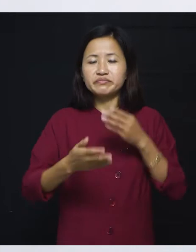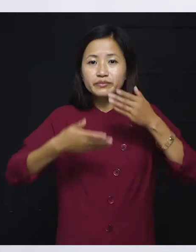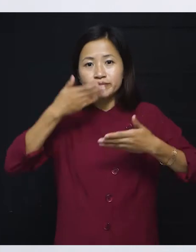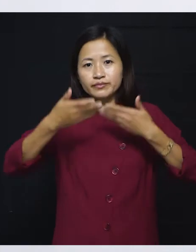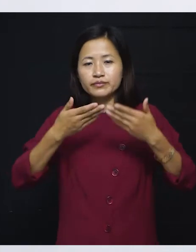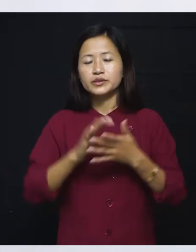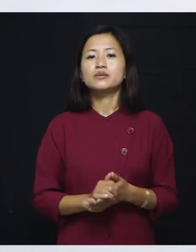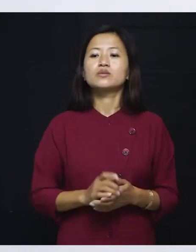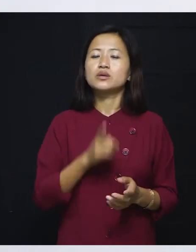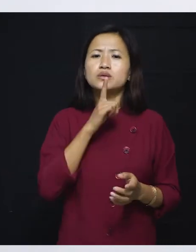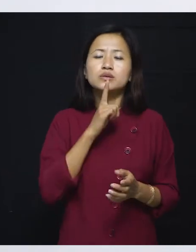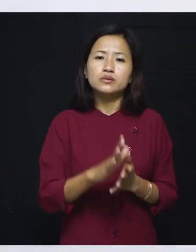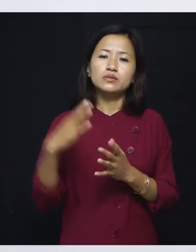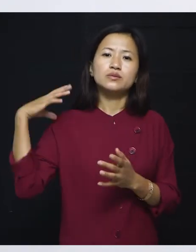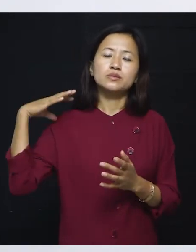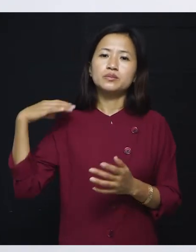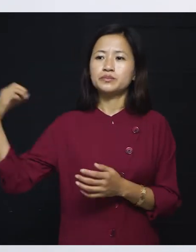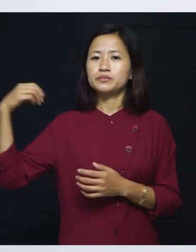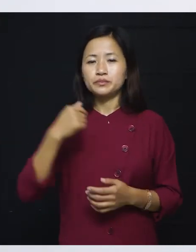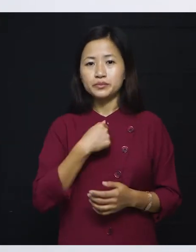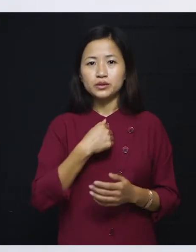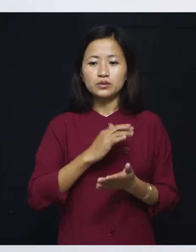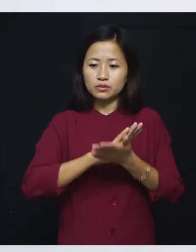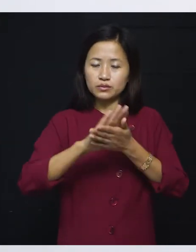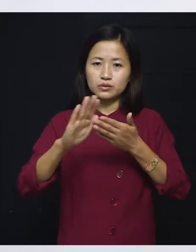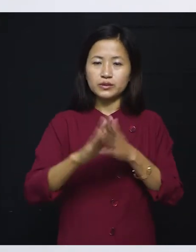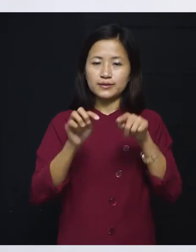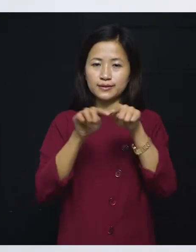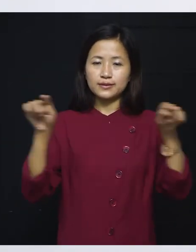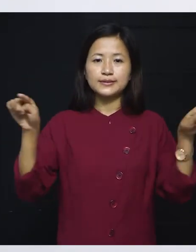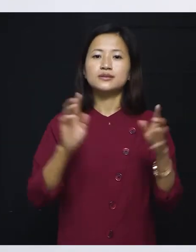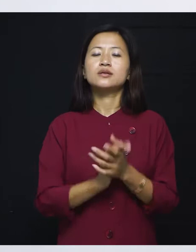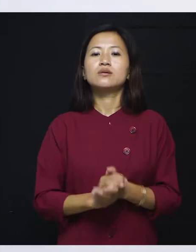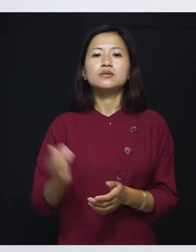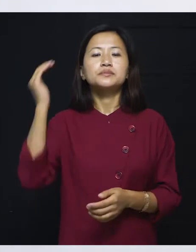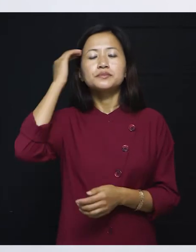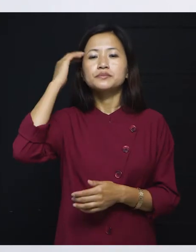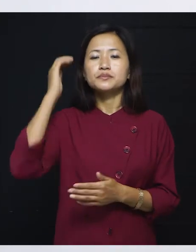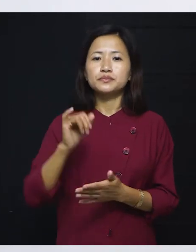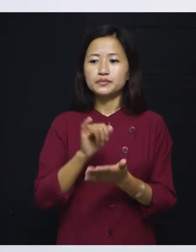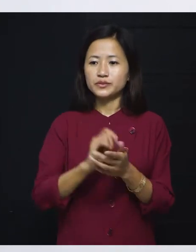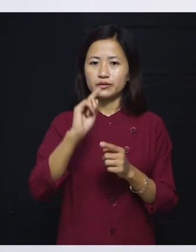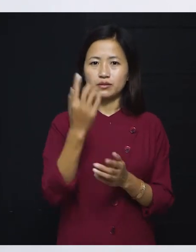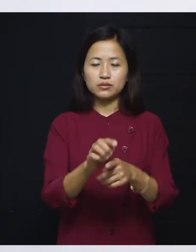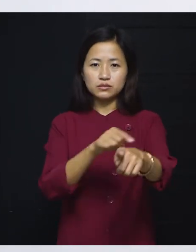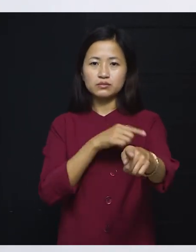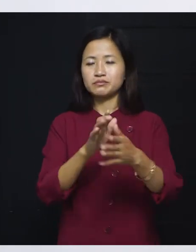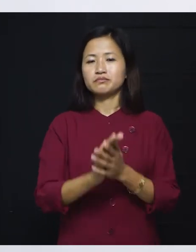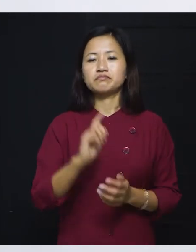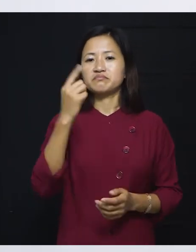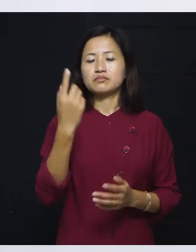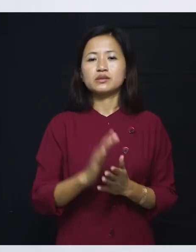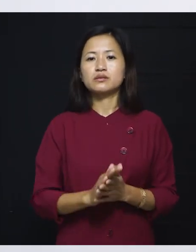you are surely going to be waiting for me to complete my sentence, because we know that that alone does not make